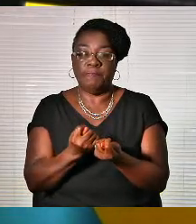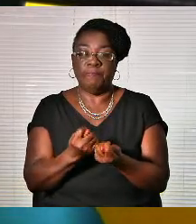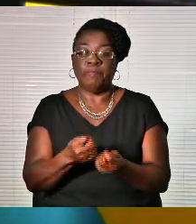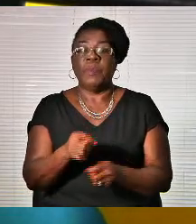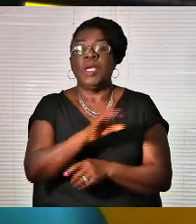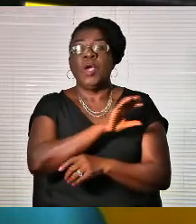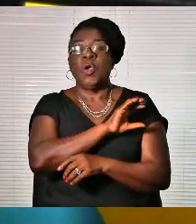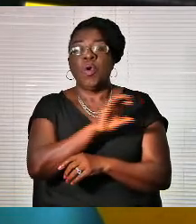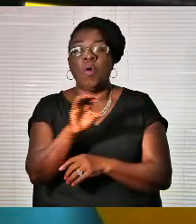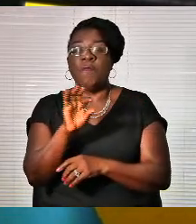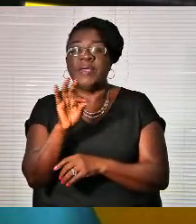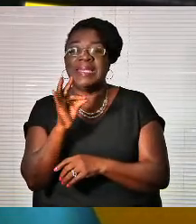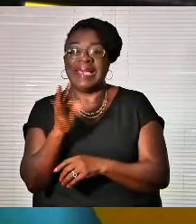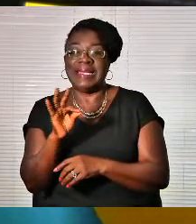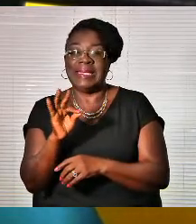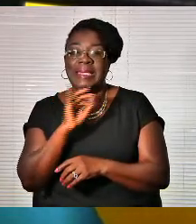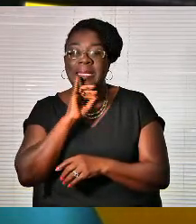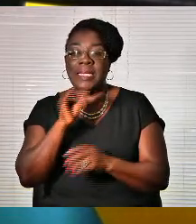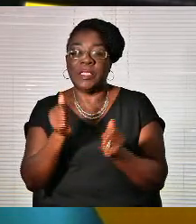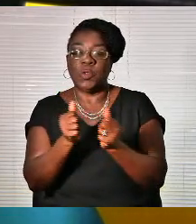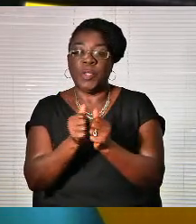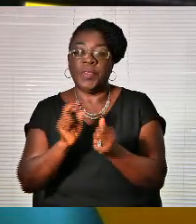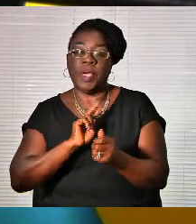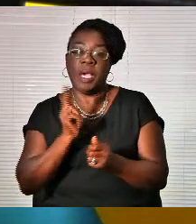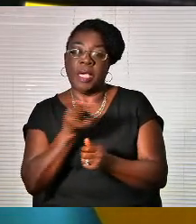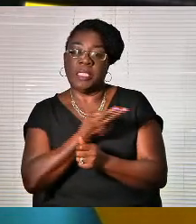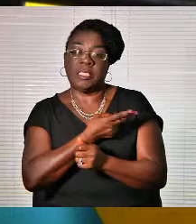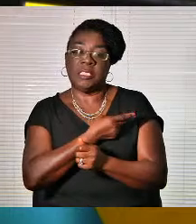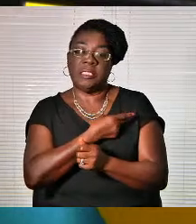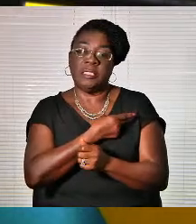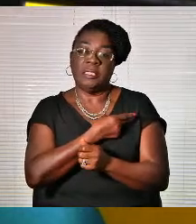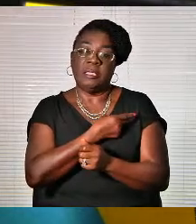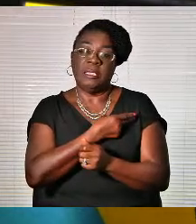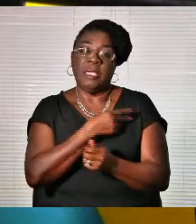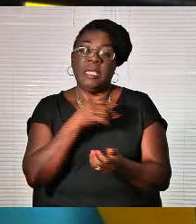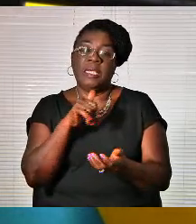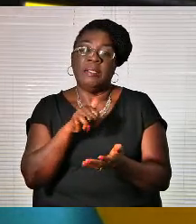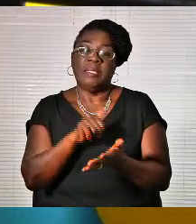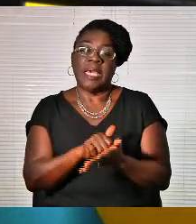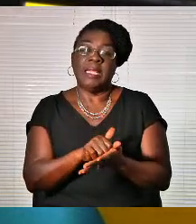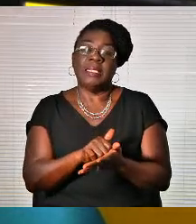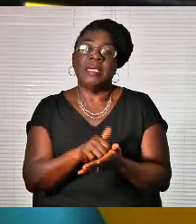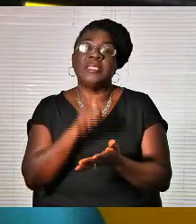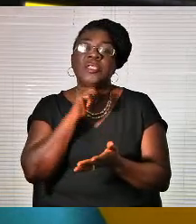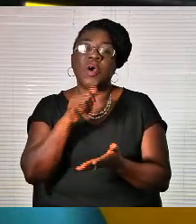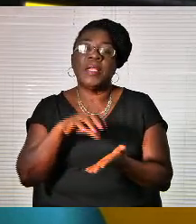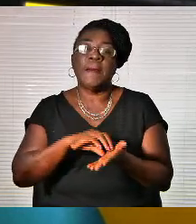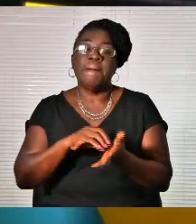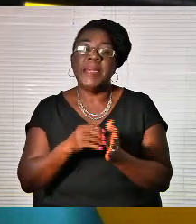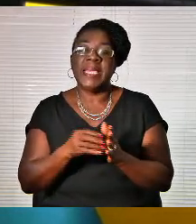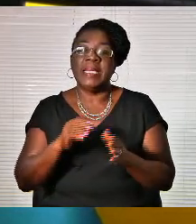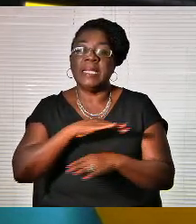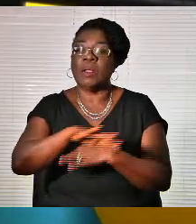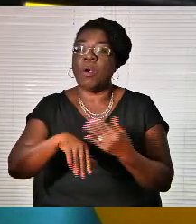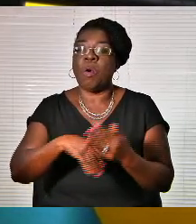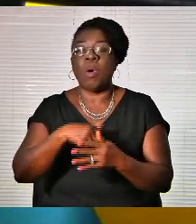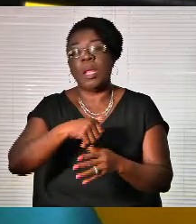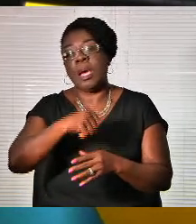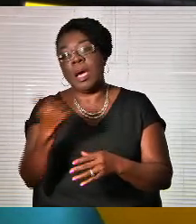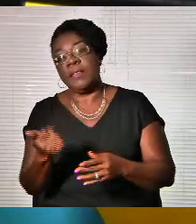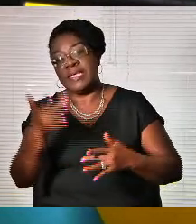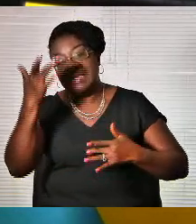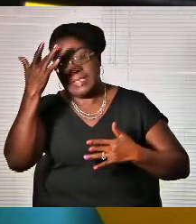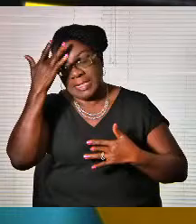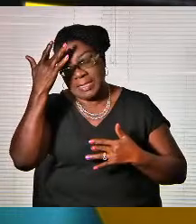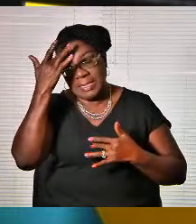COVID-19 is with us, and unfortunately, that does not mean that all other illnesses and